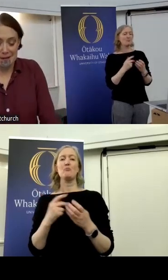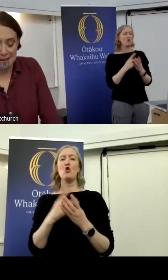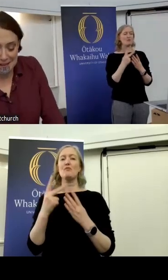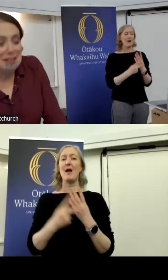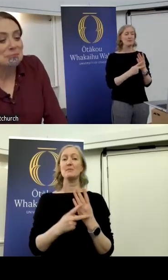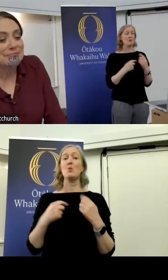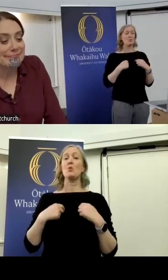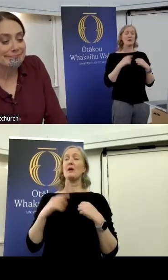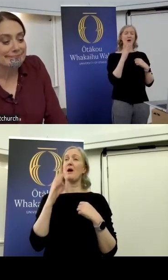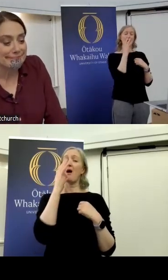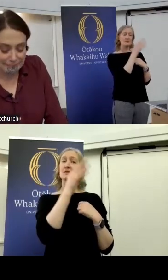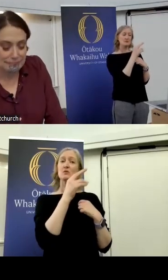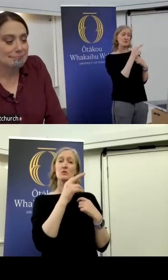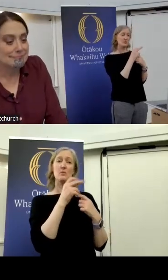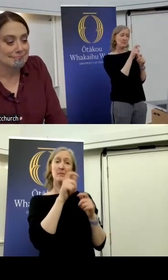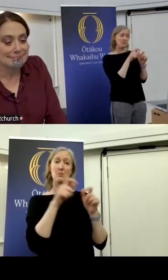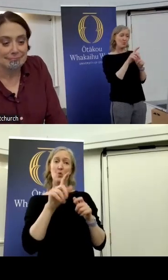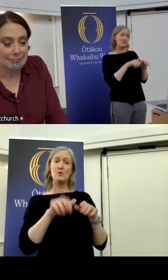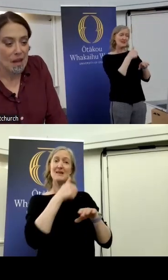it.